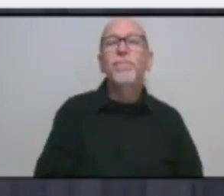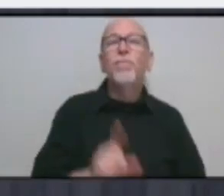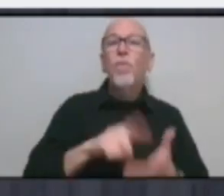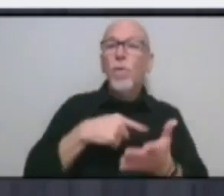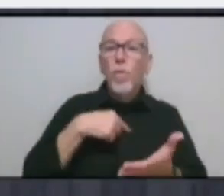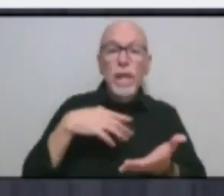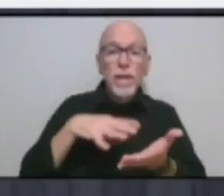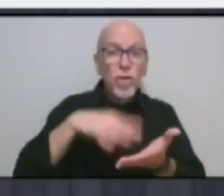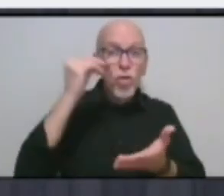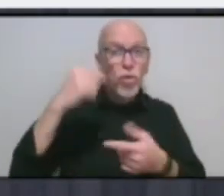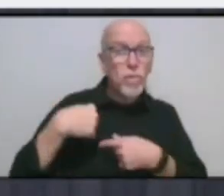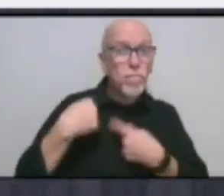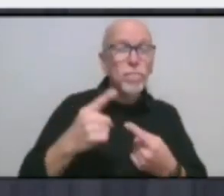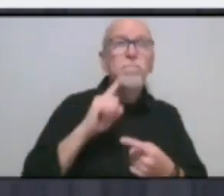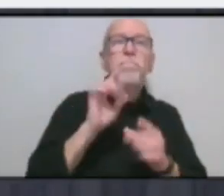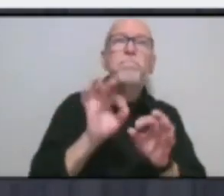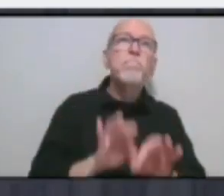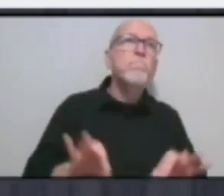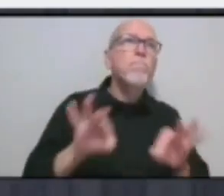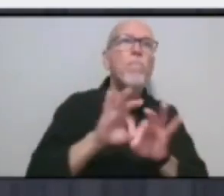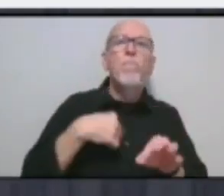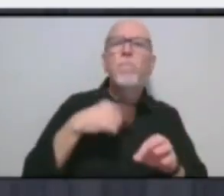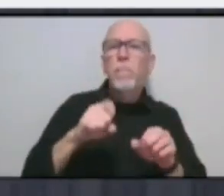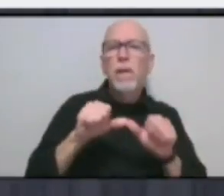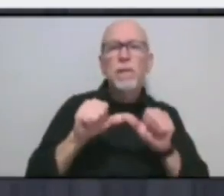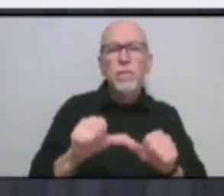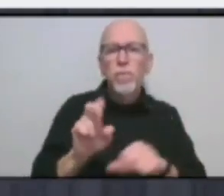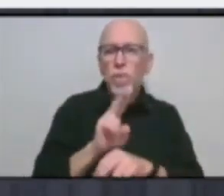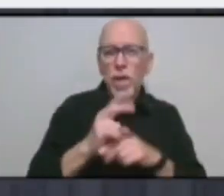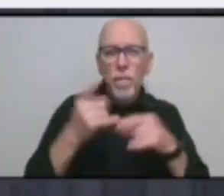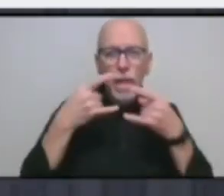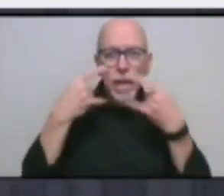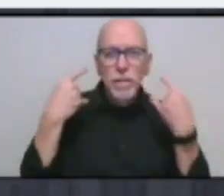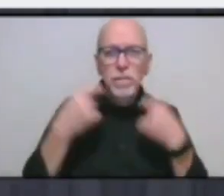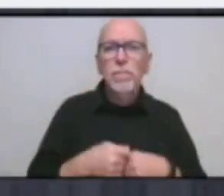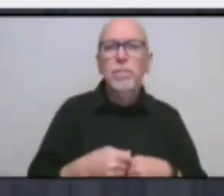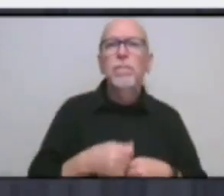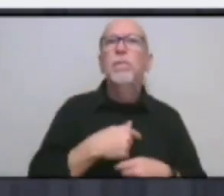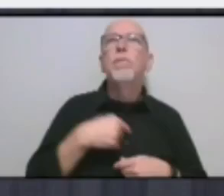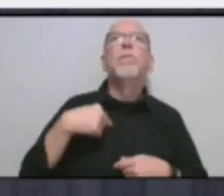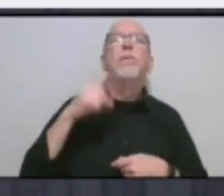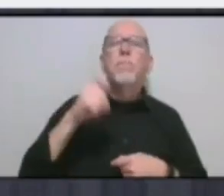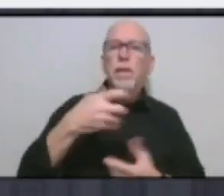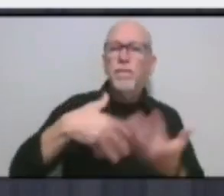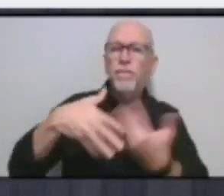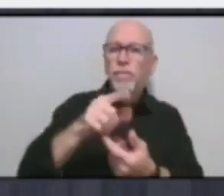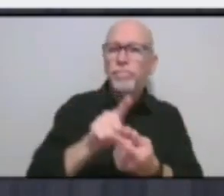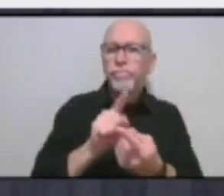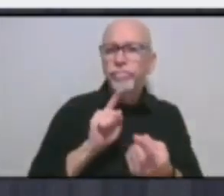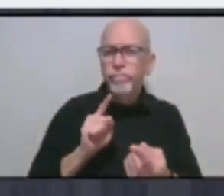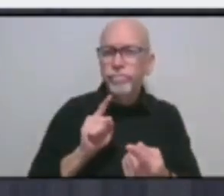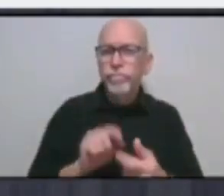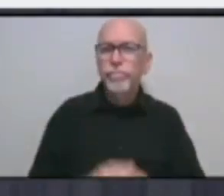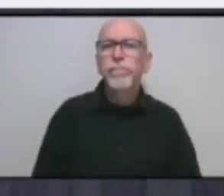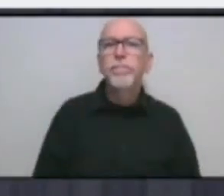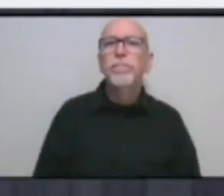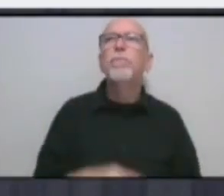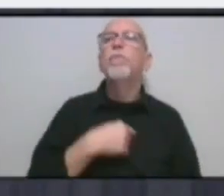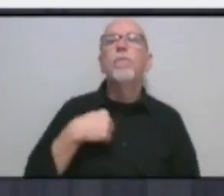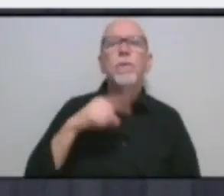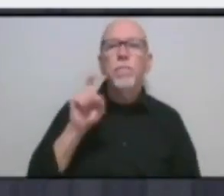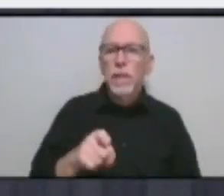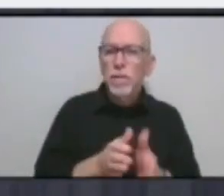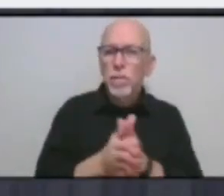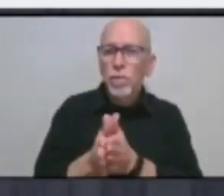it is imperative that we continue wearing masks, physically distancing ourselves from others, and washing our hands